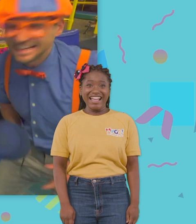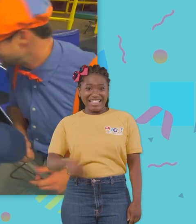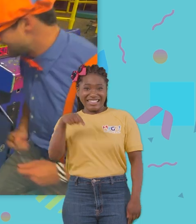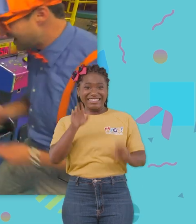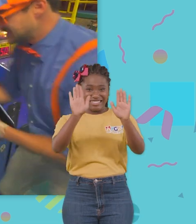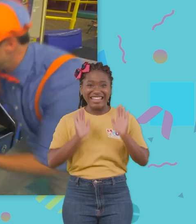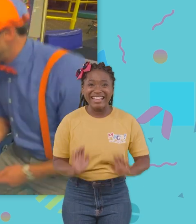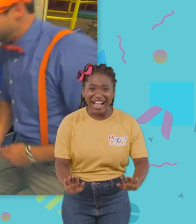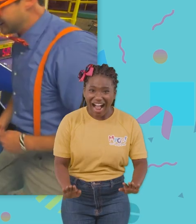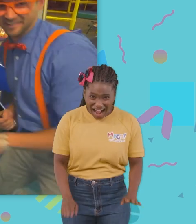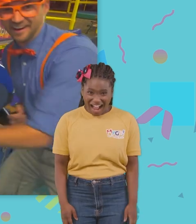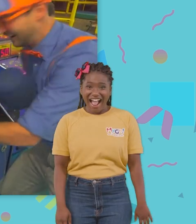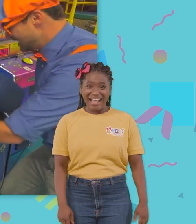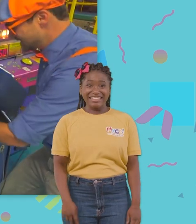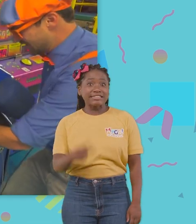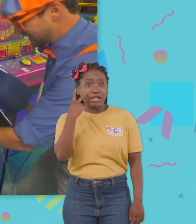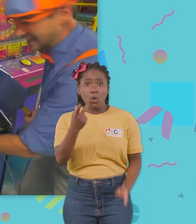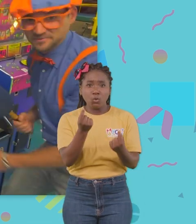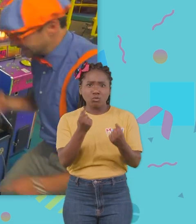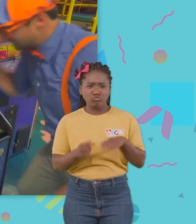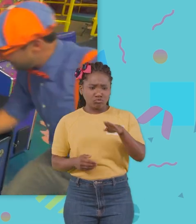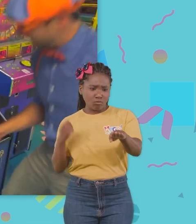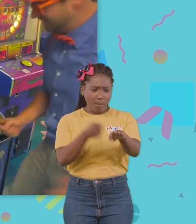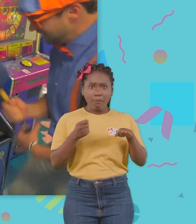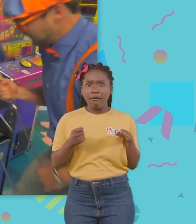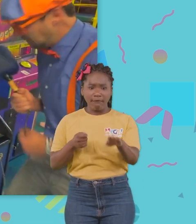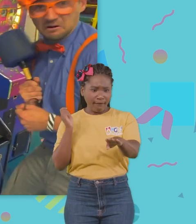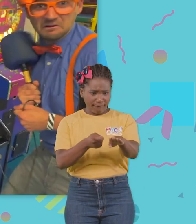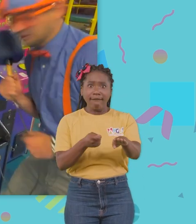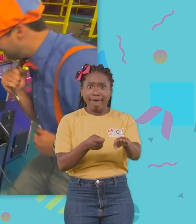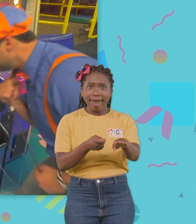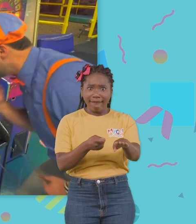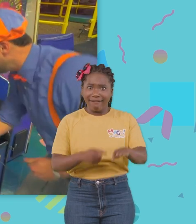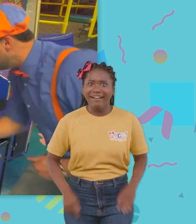Wait, this is awesome! So you have to hit them when they come out!